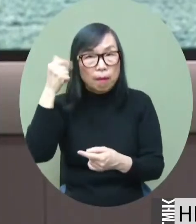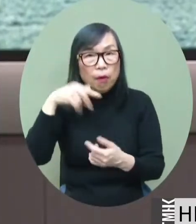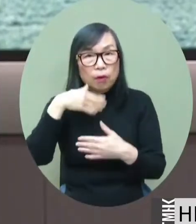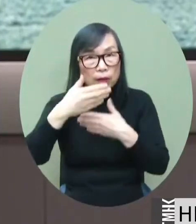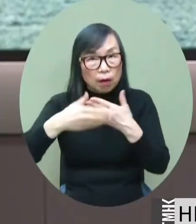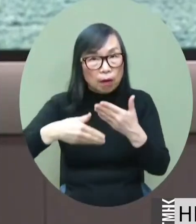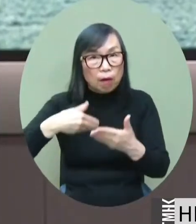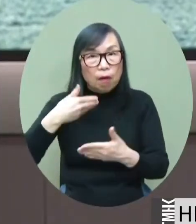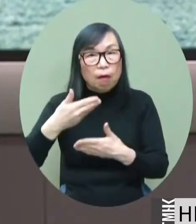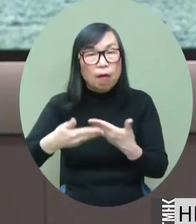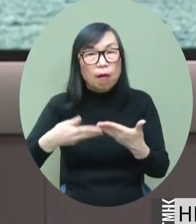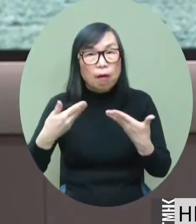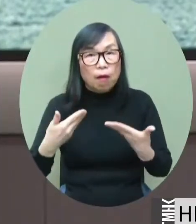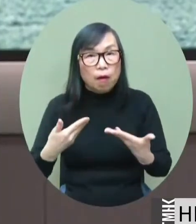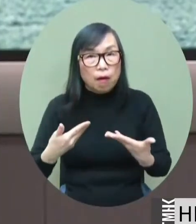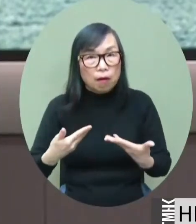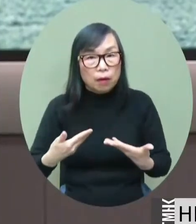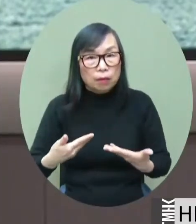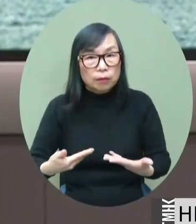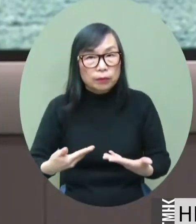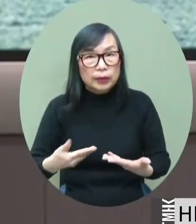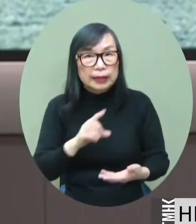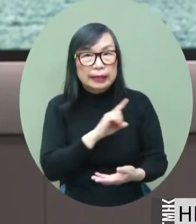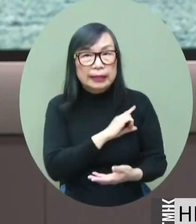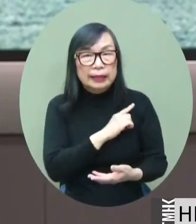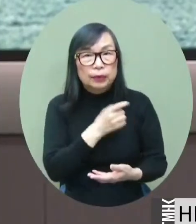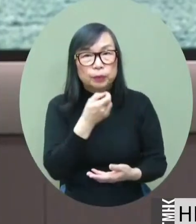aim is to